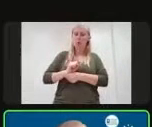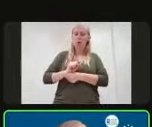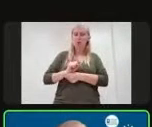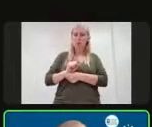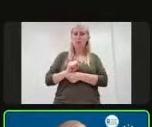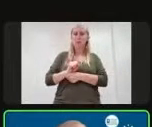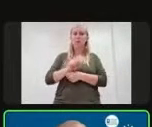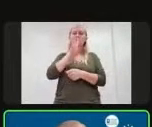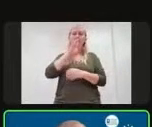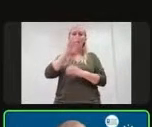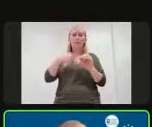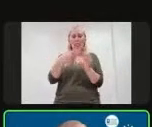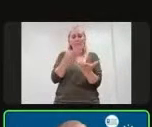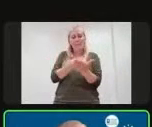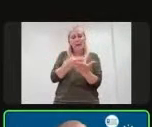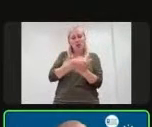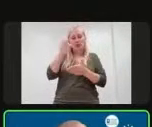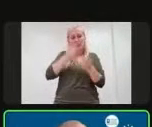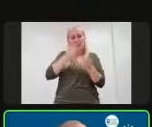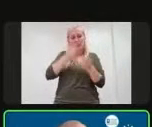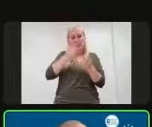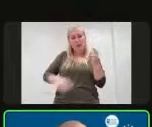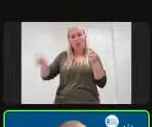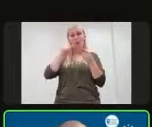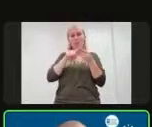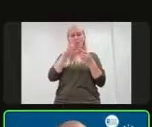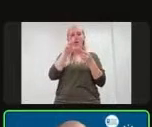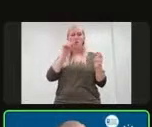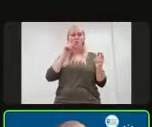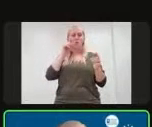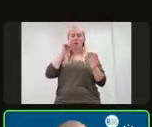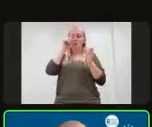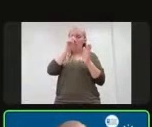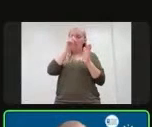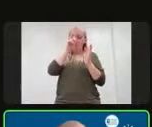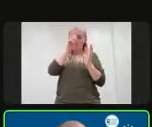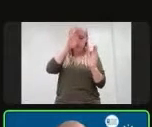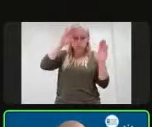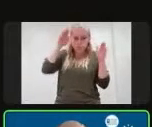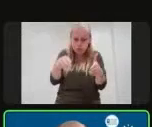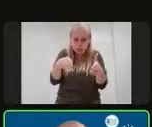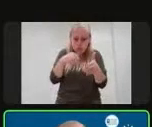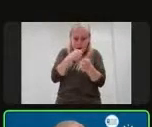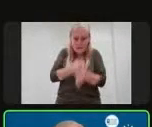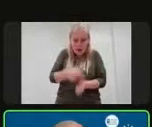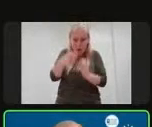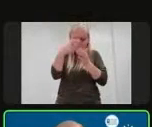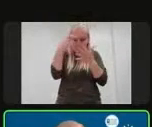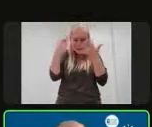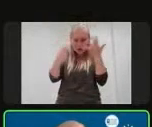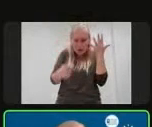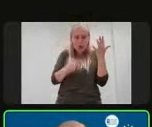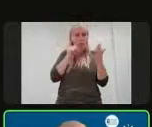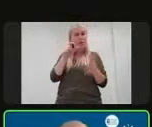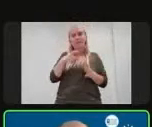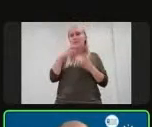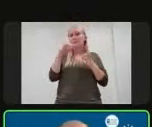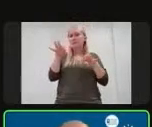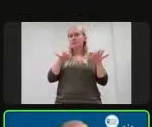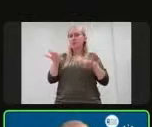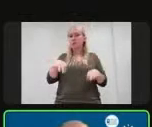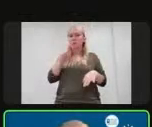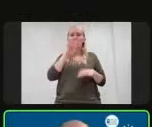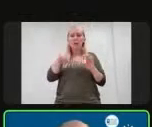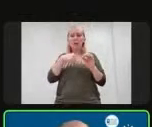through our budget cycles, and it's just, we've been nose down, just following our agendas, and we haven't been discussing, things